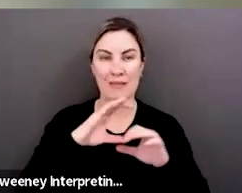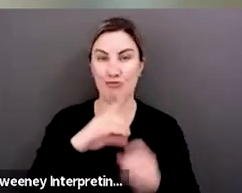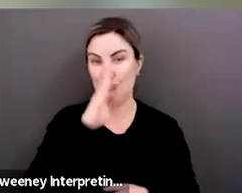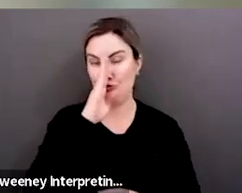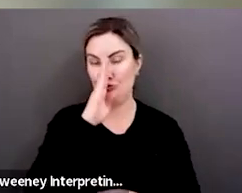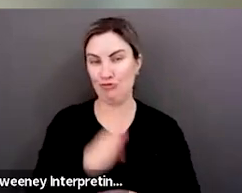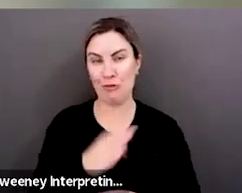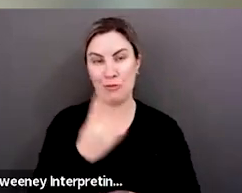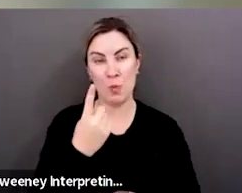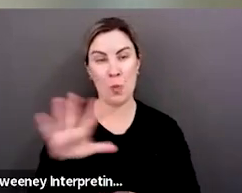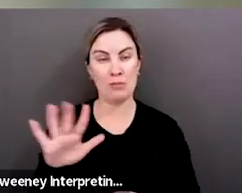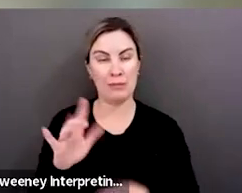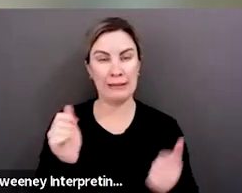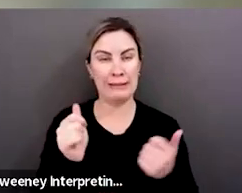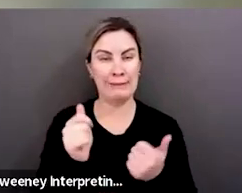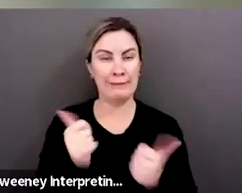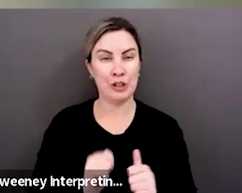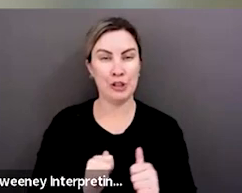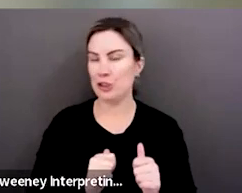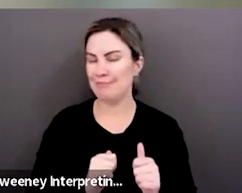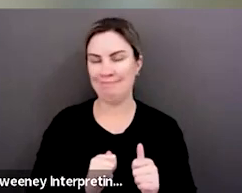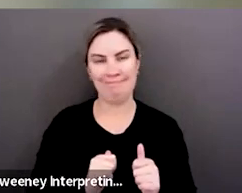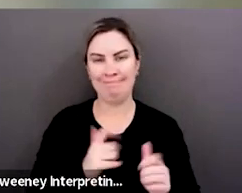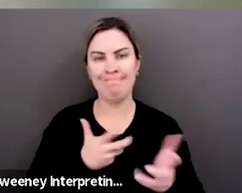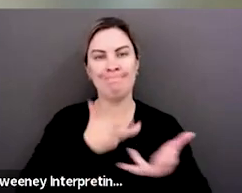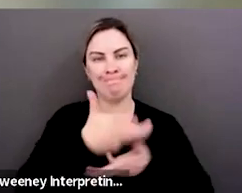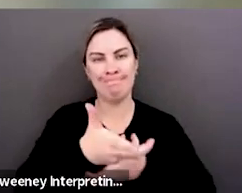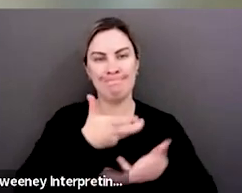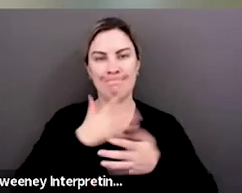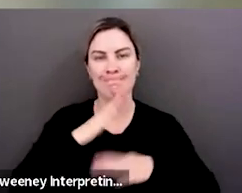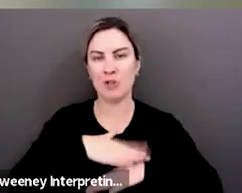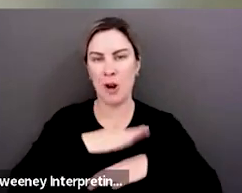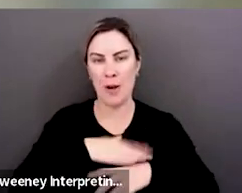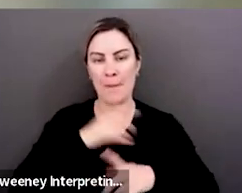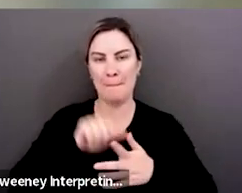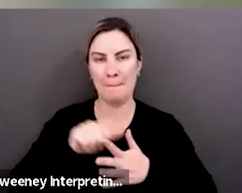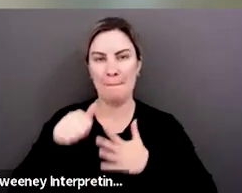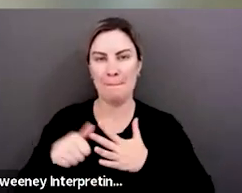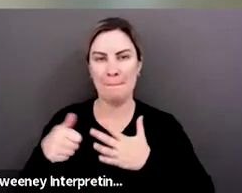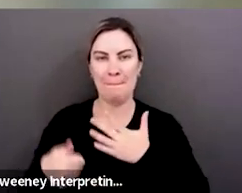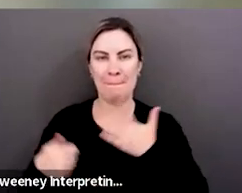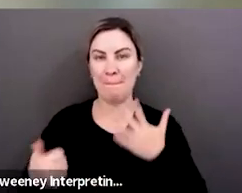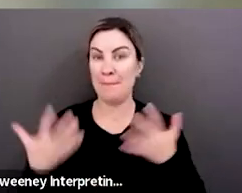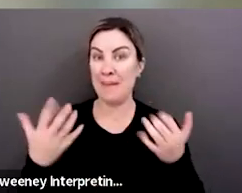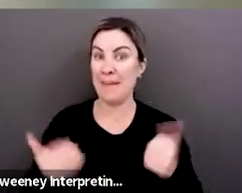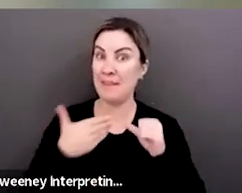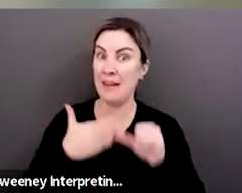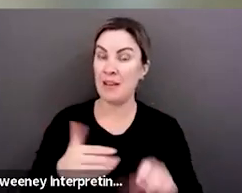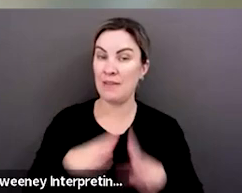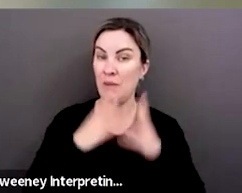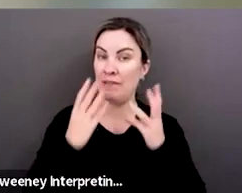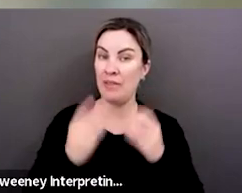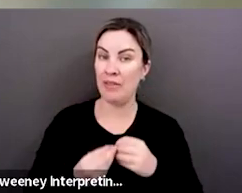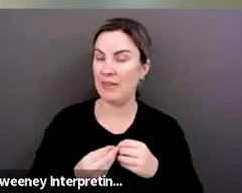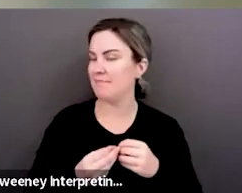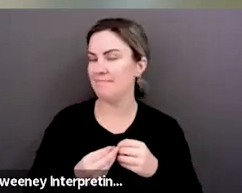one session, and you're not going to have all the answers and the ideas at that one time. So it is a process